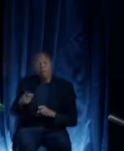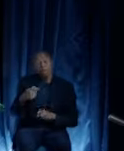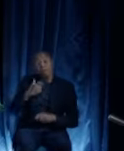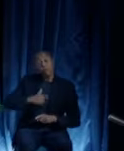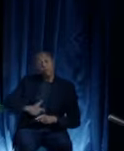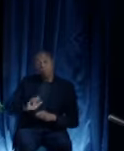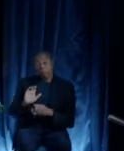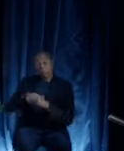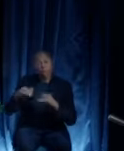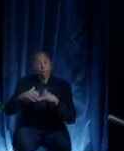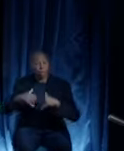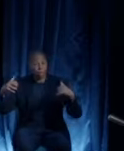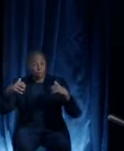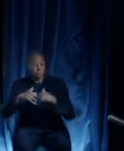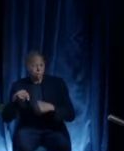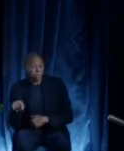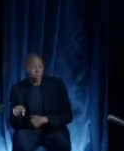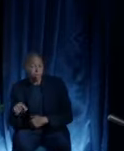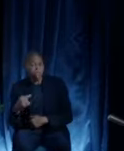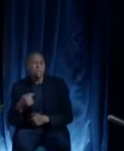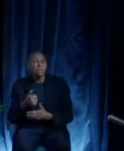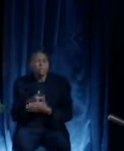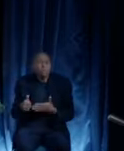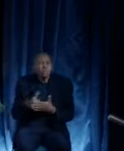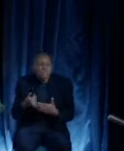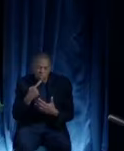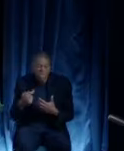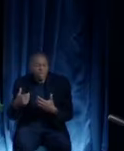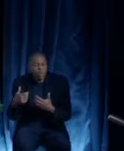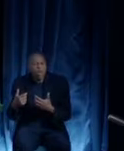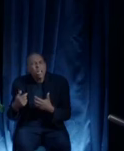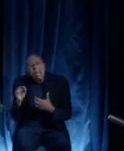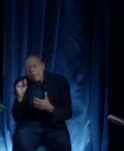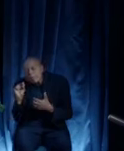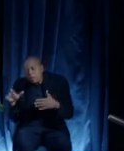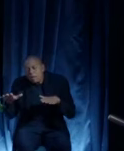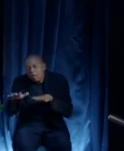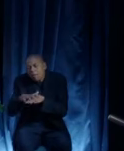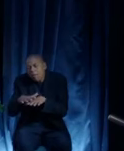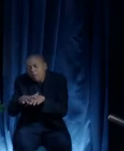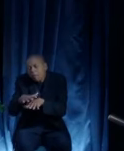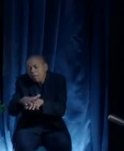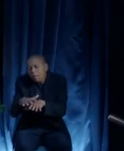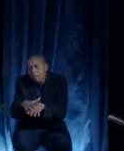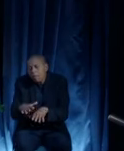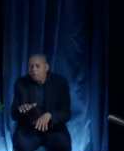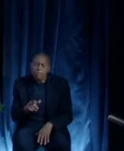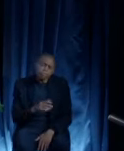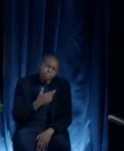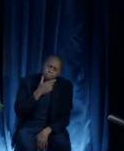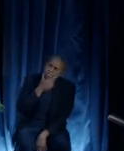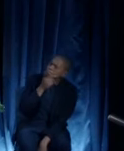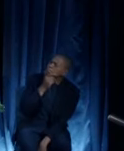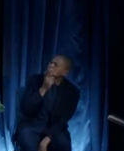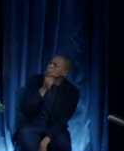reasonably separate. A little bit of overlap, but not lots. But does a royal court exert power? I